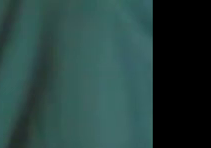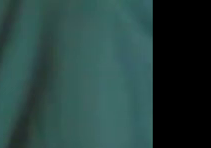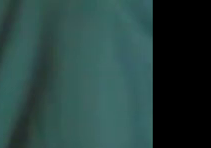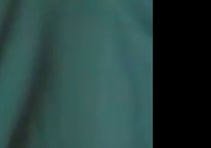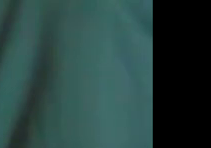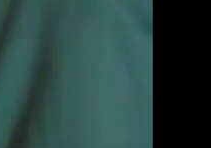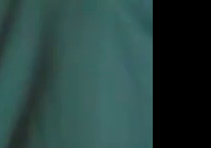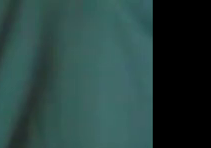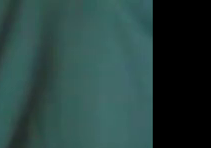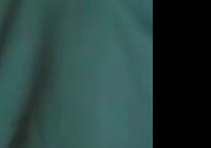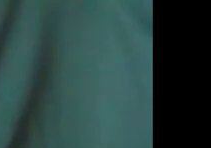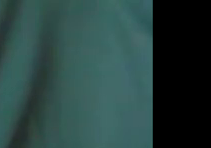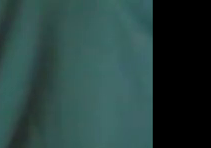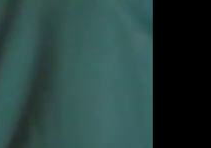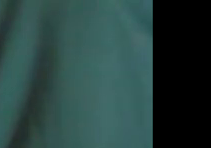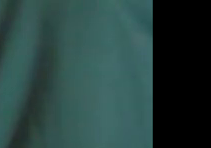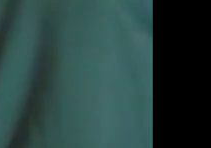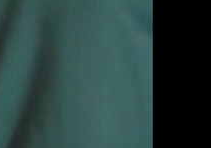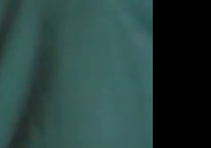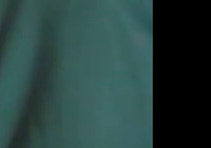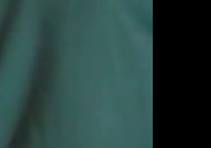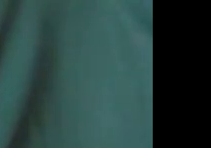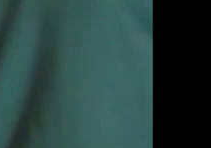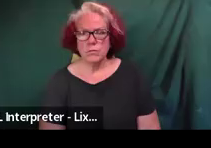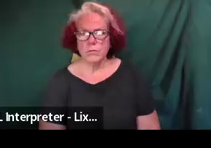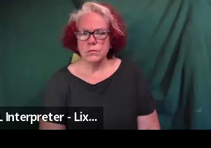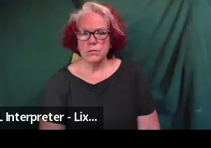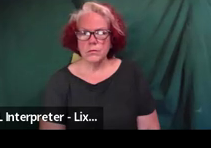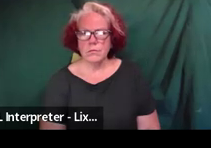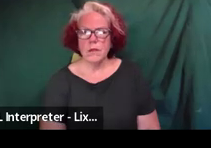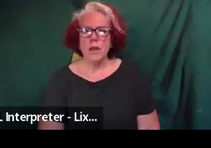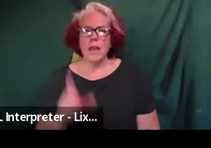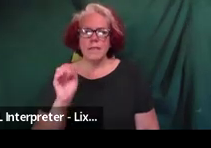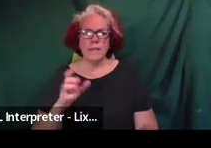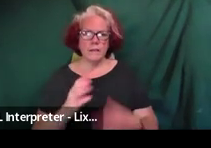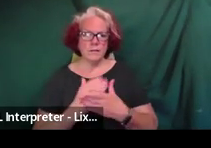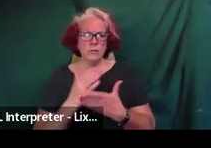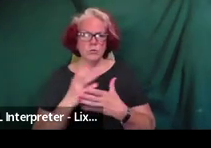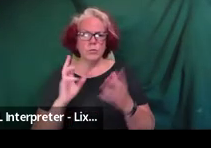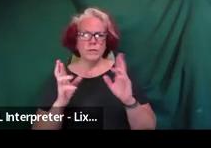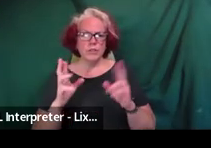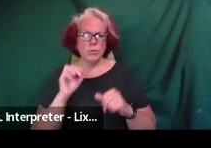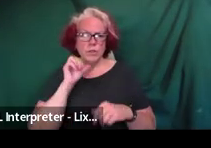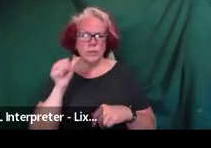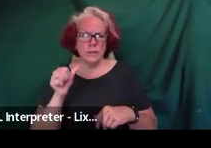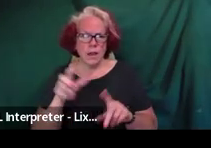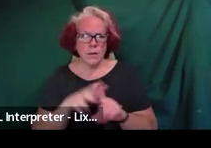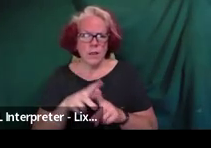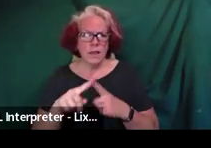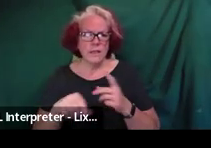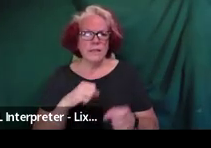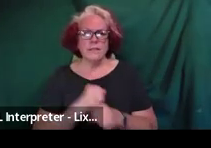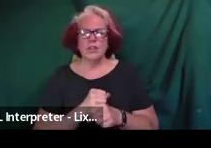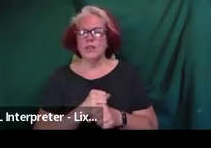other one was the 45-day revision, which did not apply this year. I also